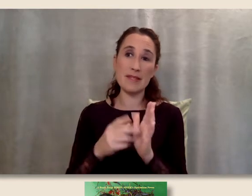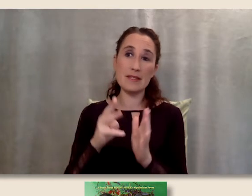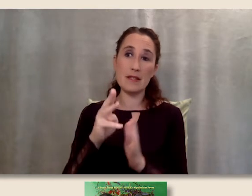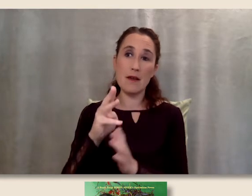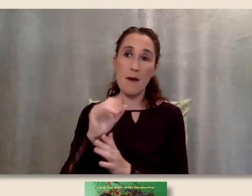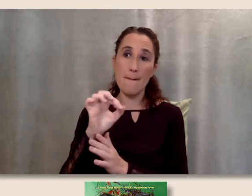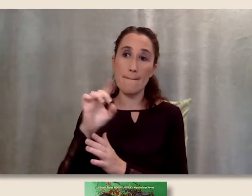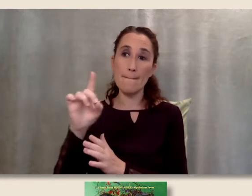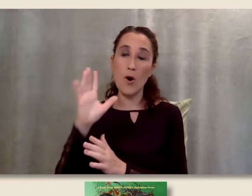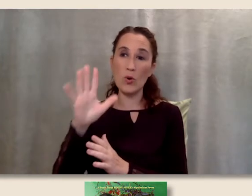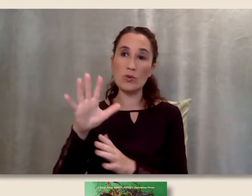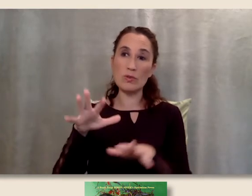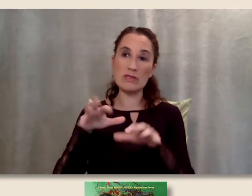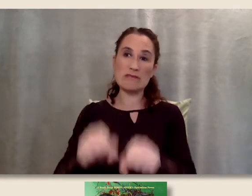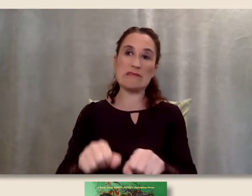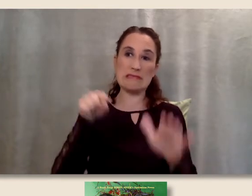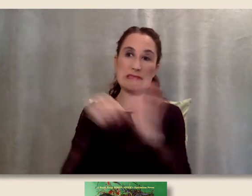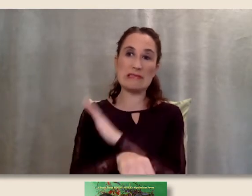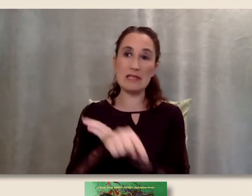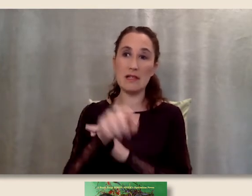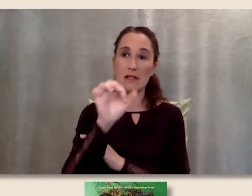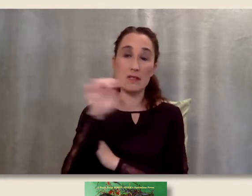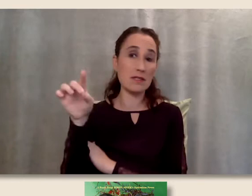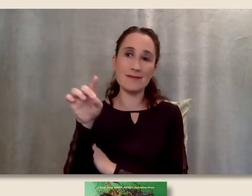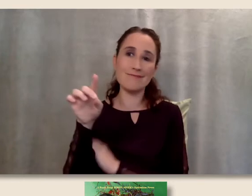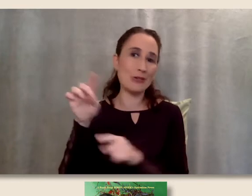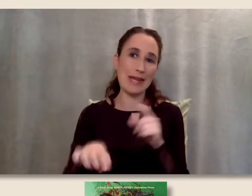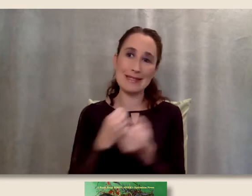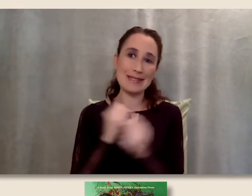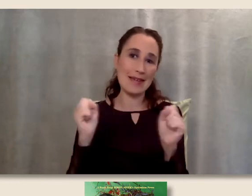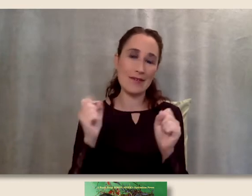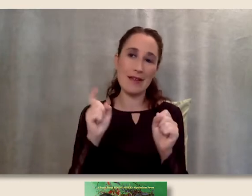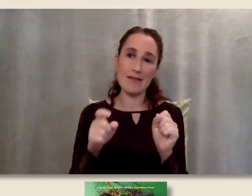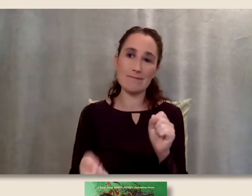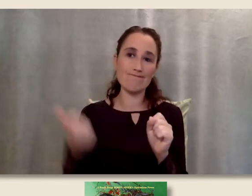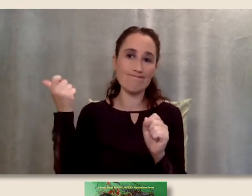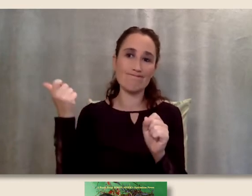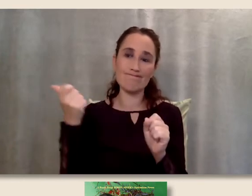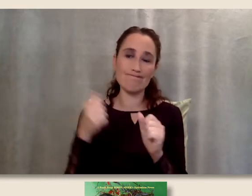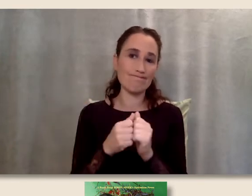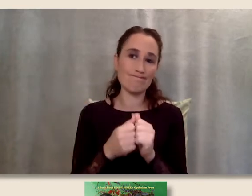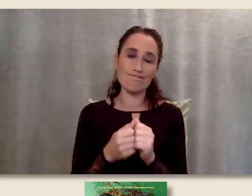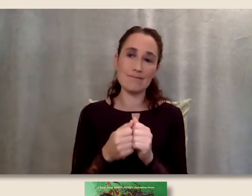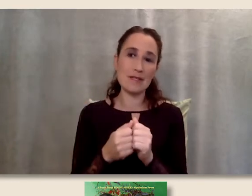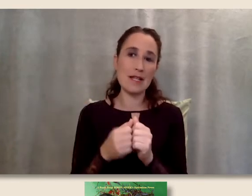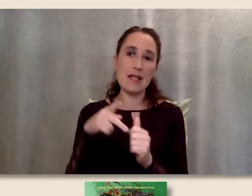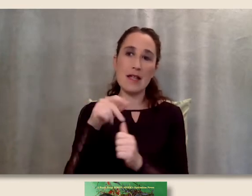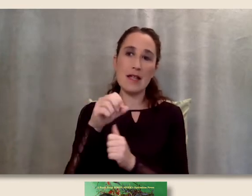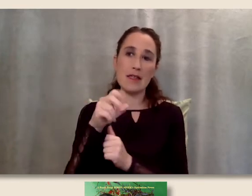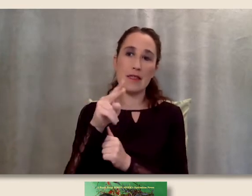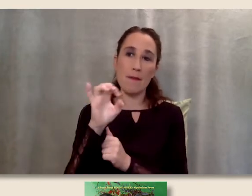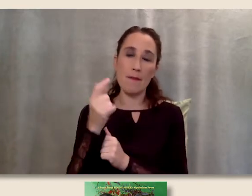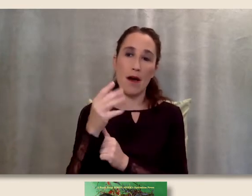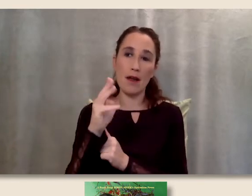and take over your seed and then just kill it. And there's no retrieving. You just have to get rid of the seed, you have to get rid of the potting medium that it's in,